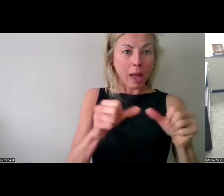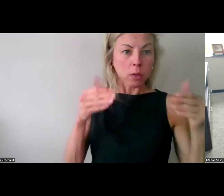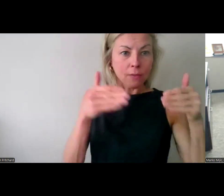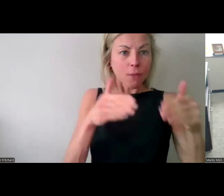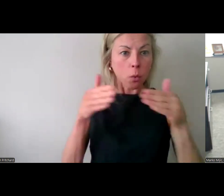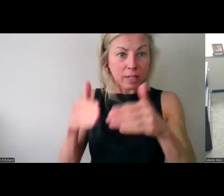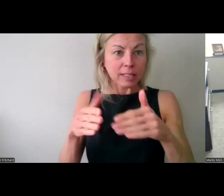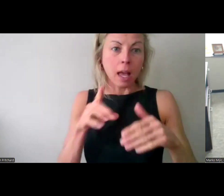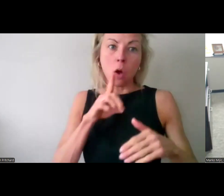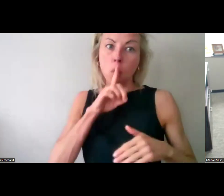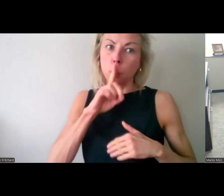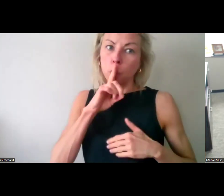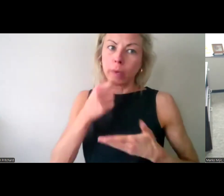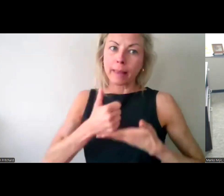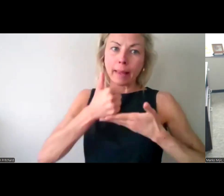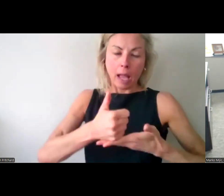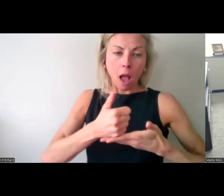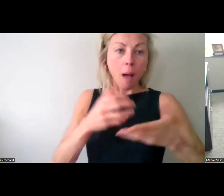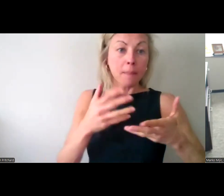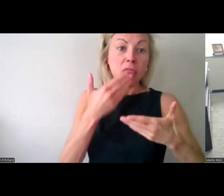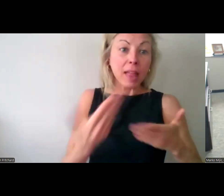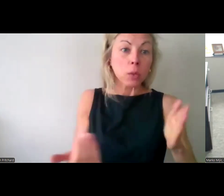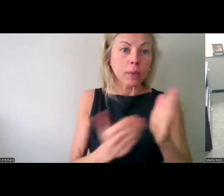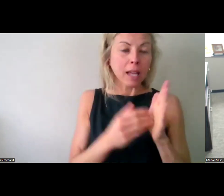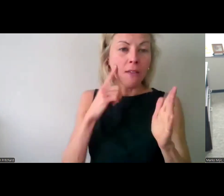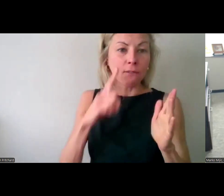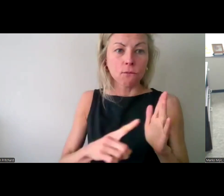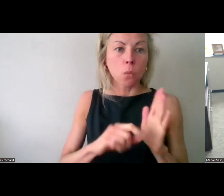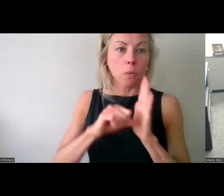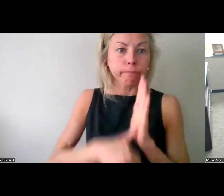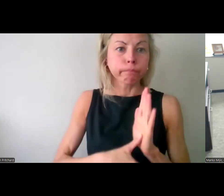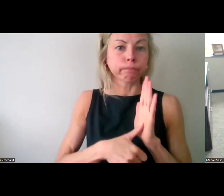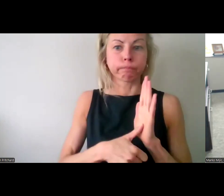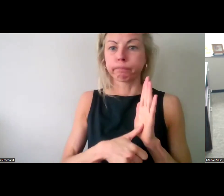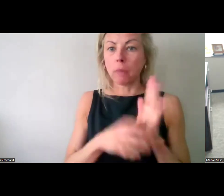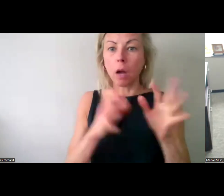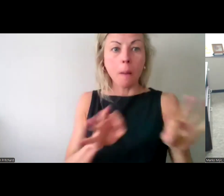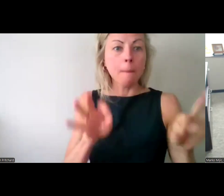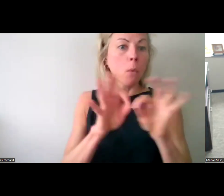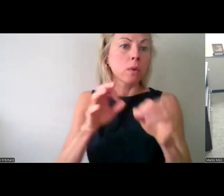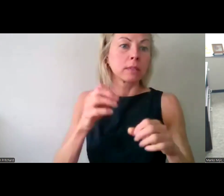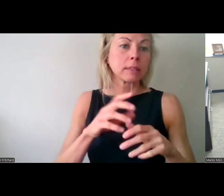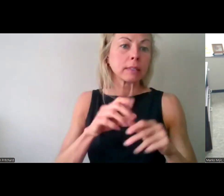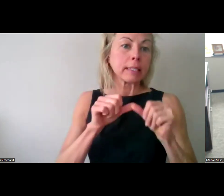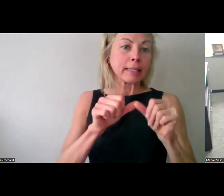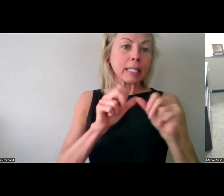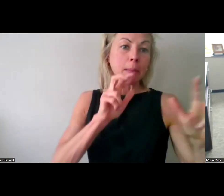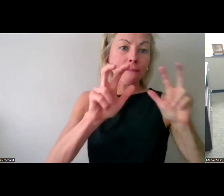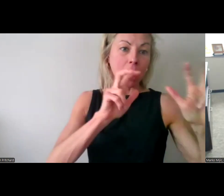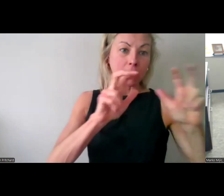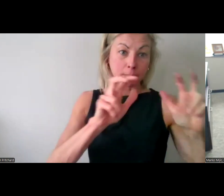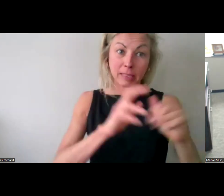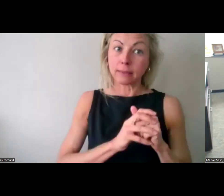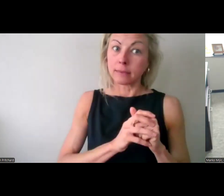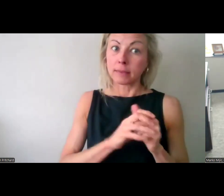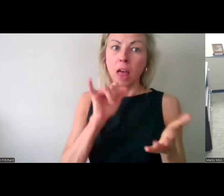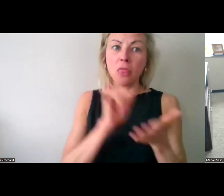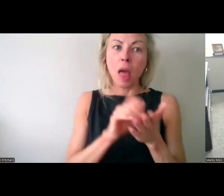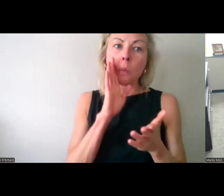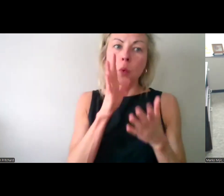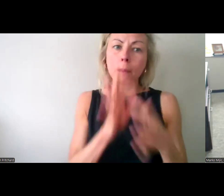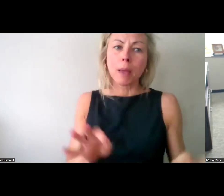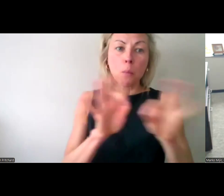tremendously helpful. And thank you again for reiterating the importance of keeping the investments. I think that is going to be important